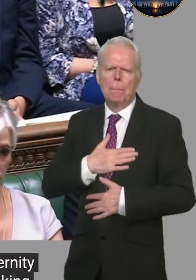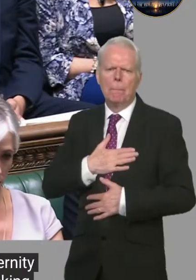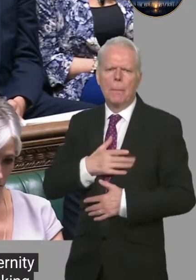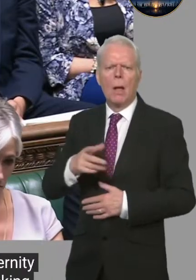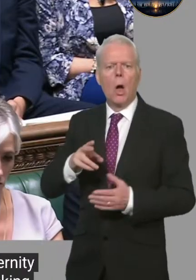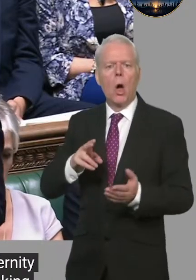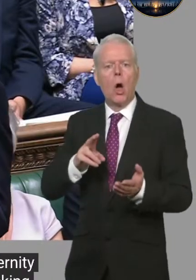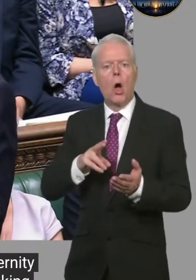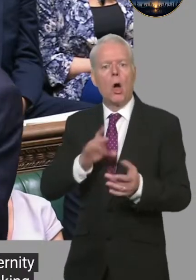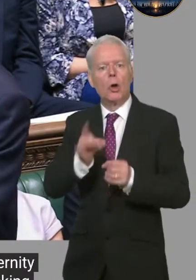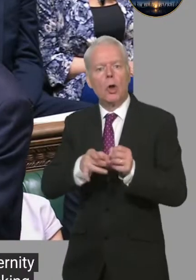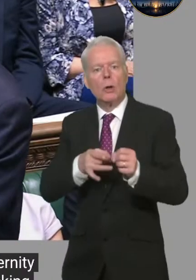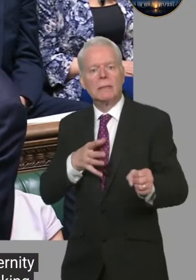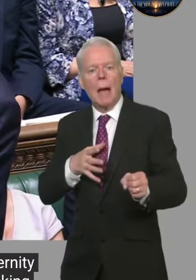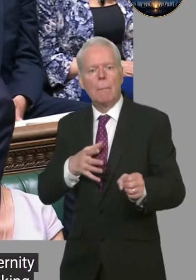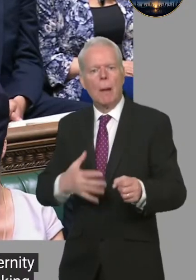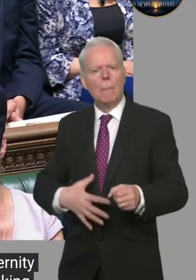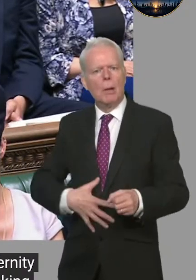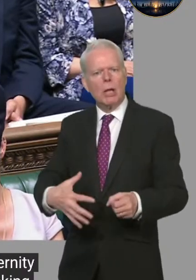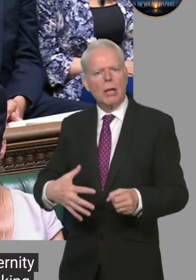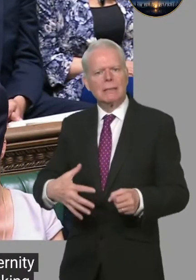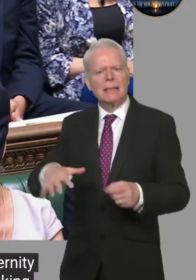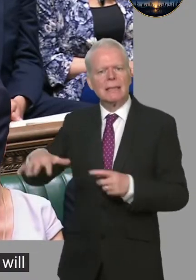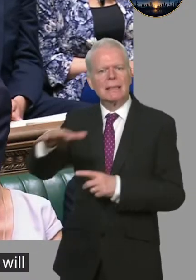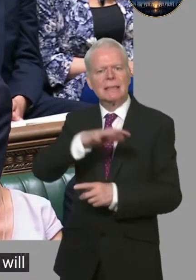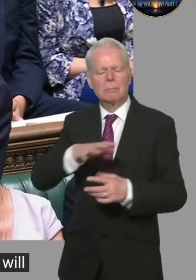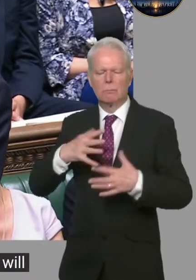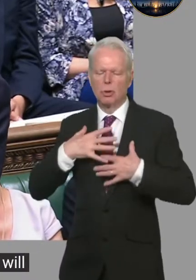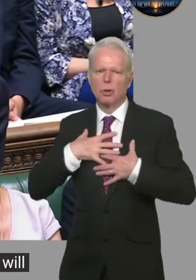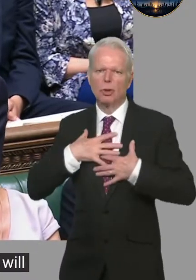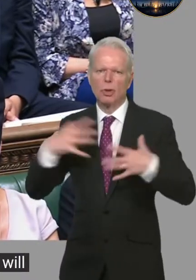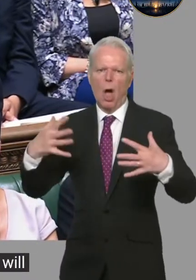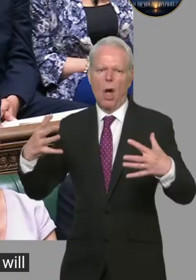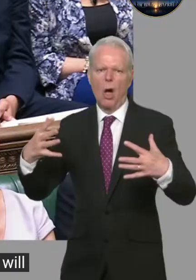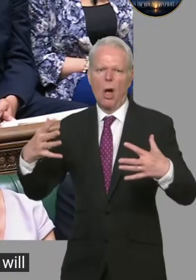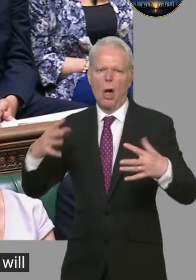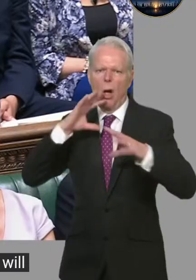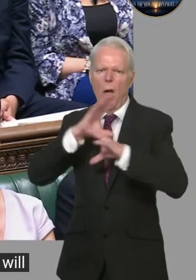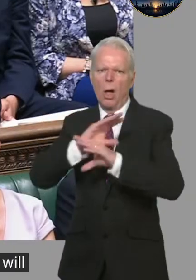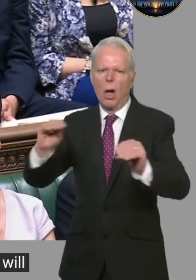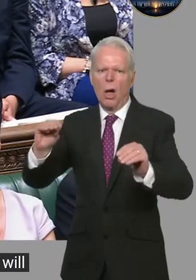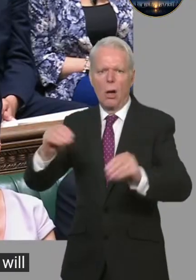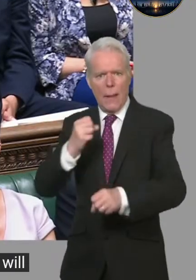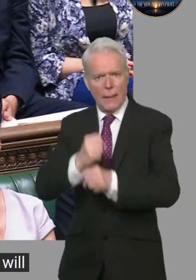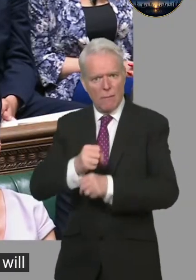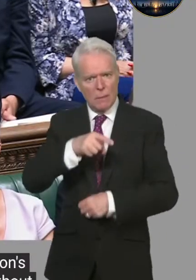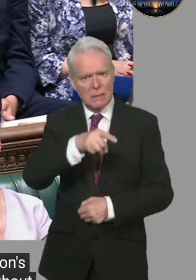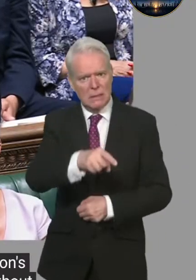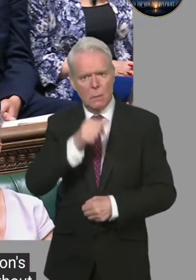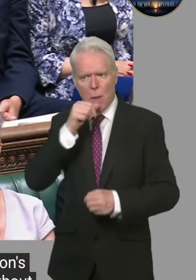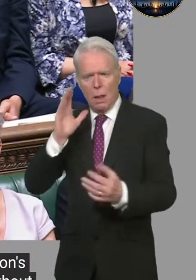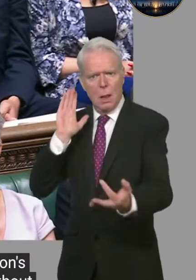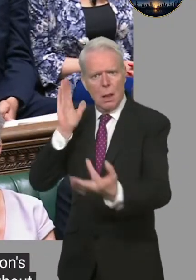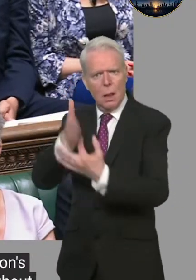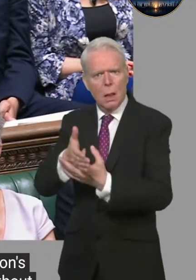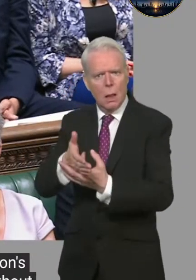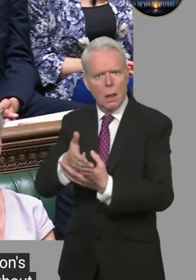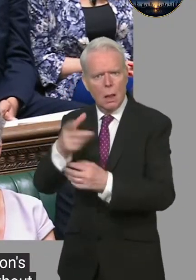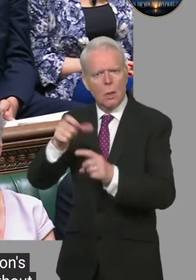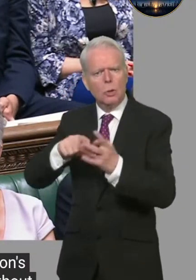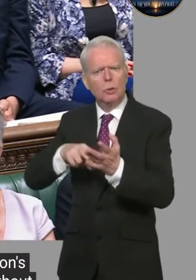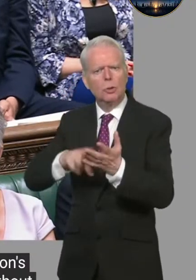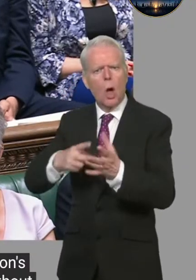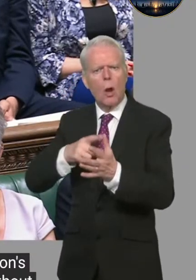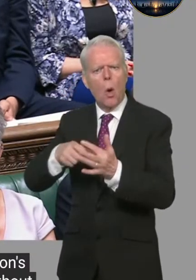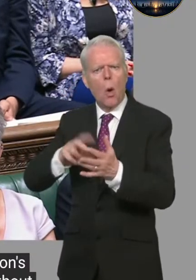delay. Mr. Speaker, can I also recognise how difficult it was for the Prime Minister to make the statement he did on Monday? It's an important reminder